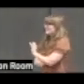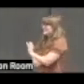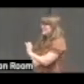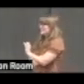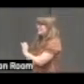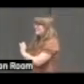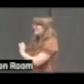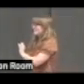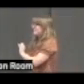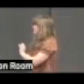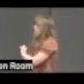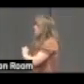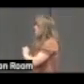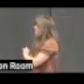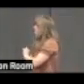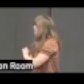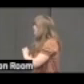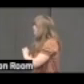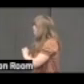it's a panda.